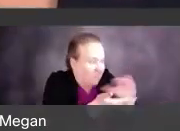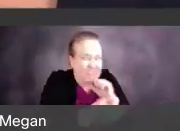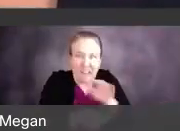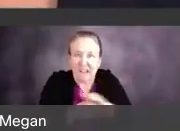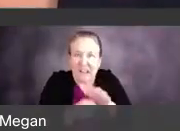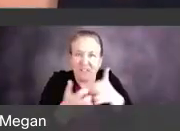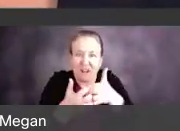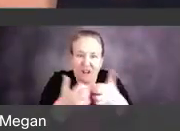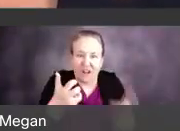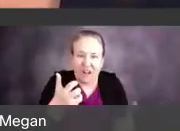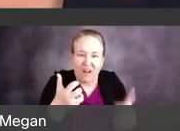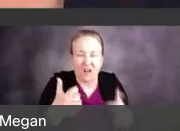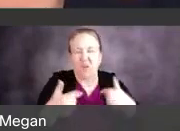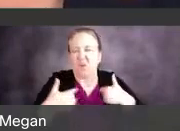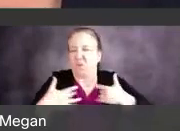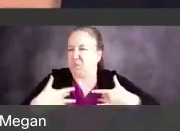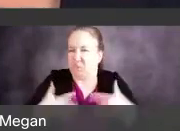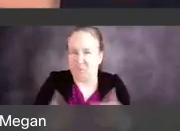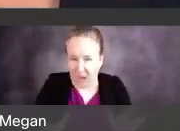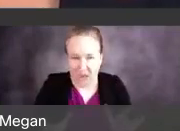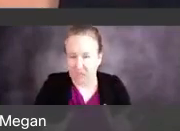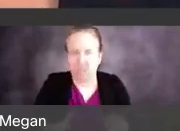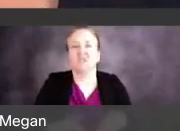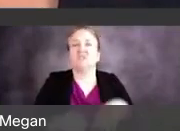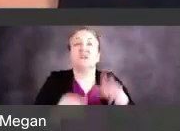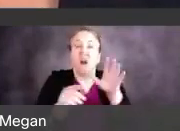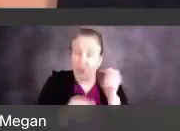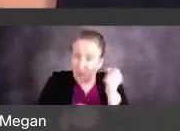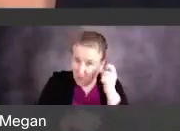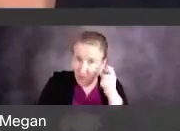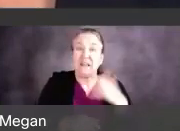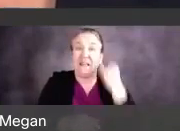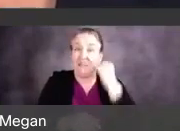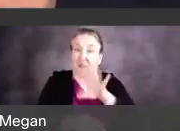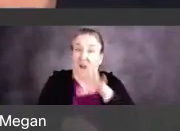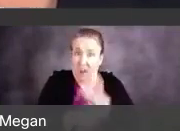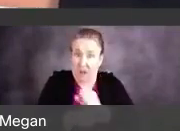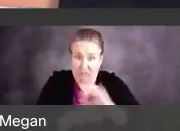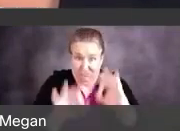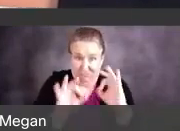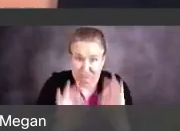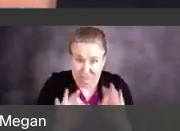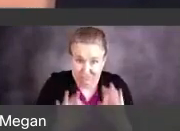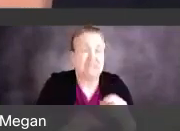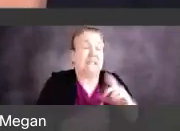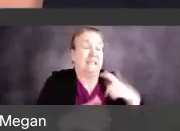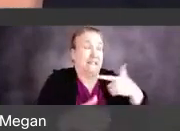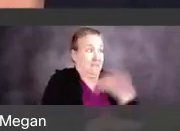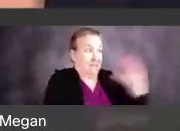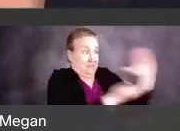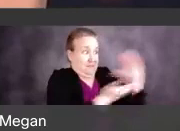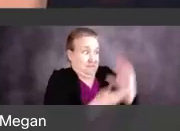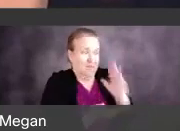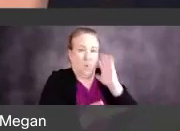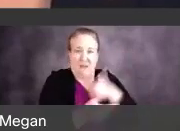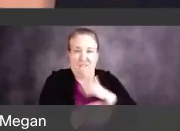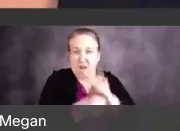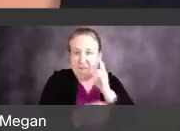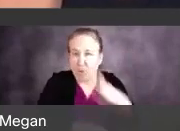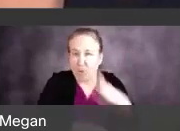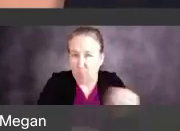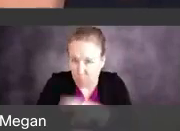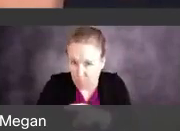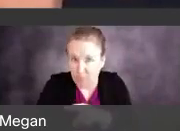barring some unexpected catastrophe, we will have a dose of vaccine for you. This week is a perfect example of